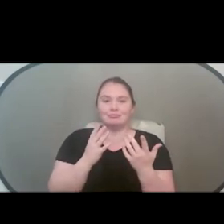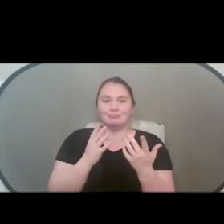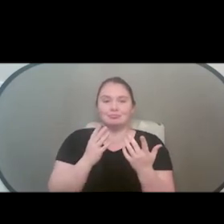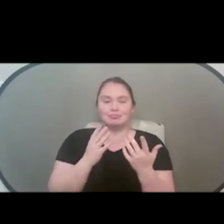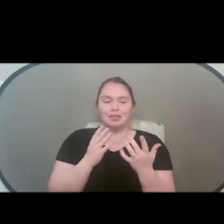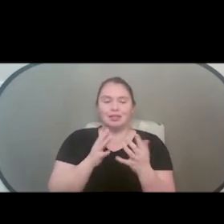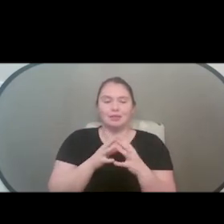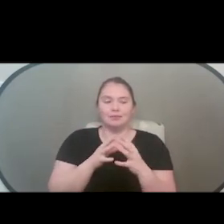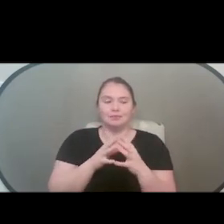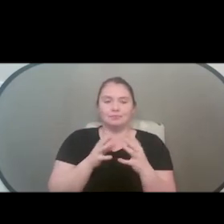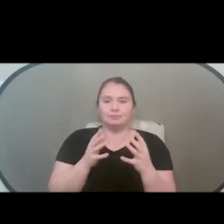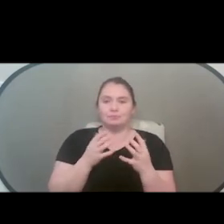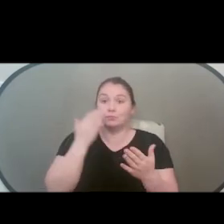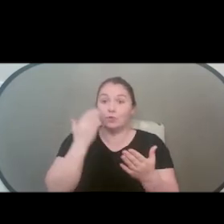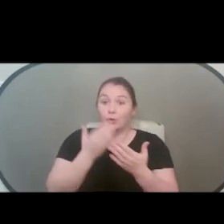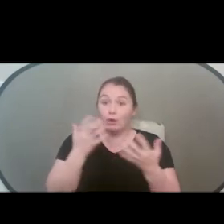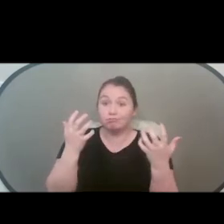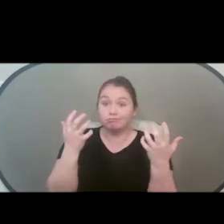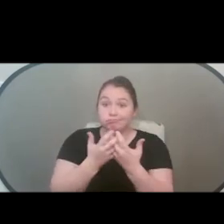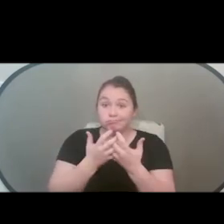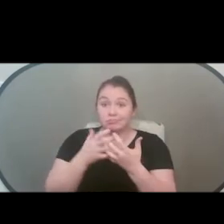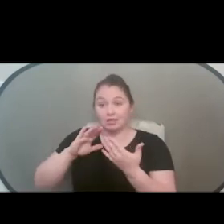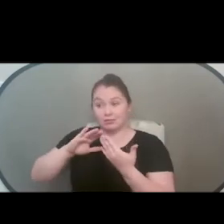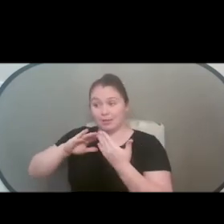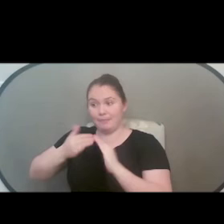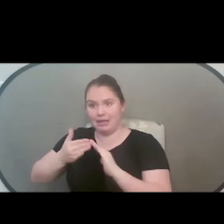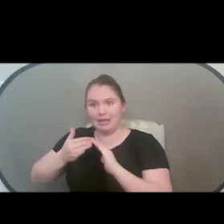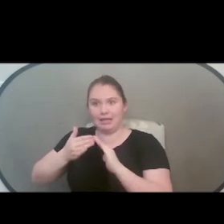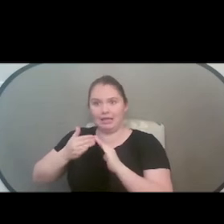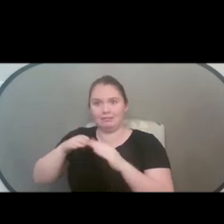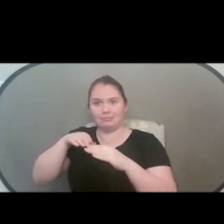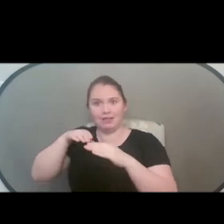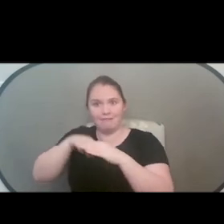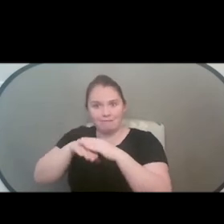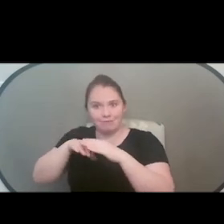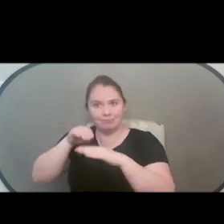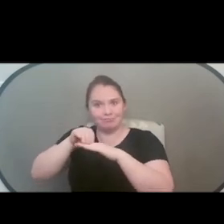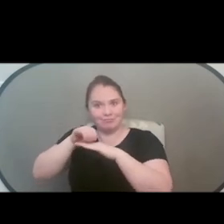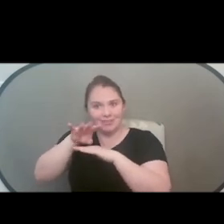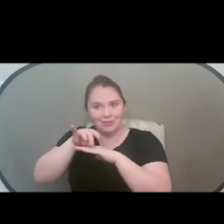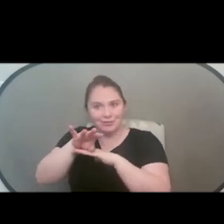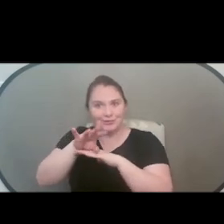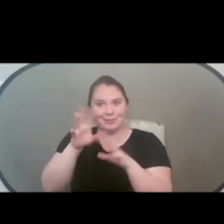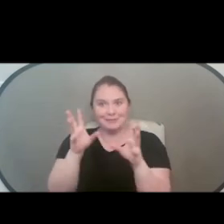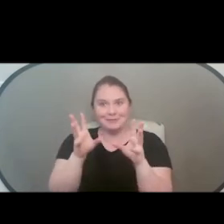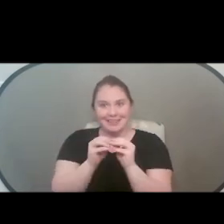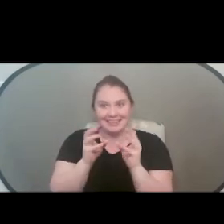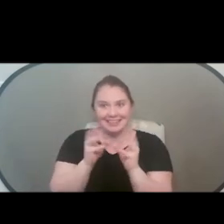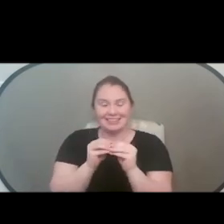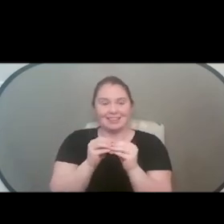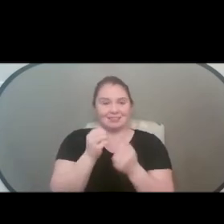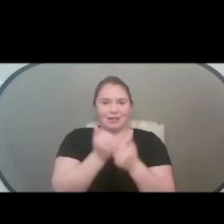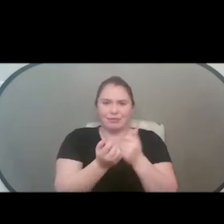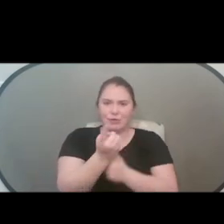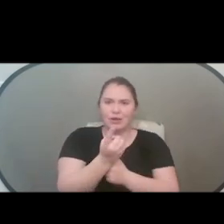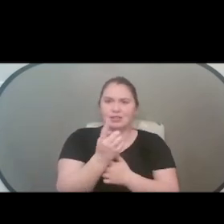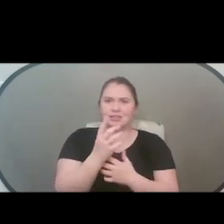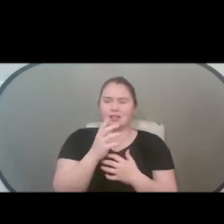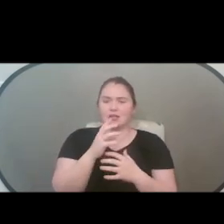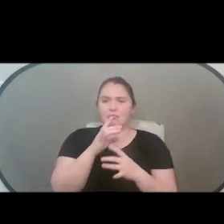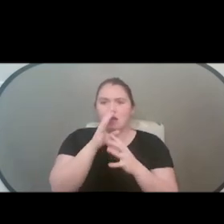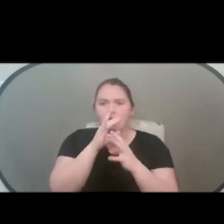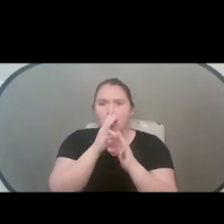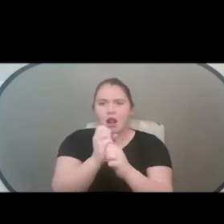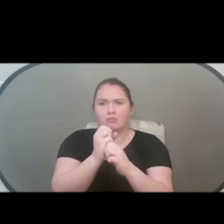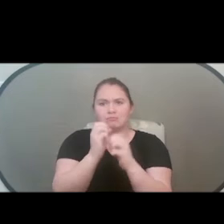larger community advisory committee that everyone seems to be really deeply